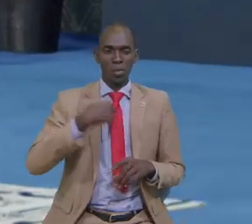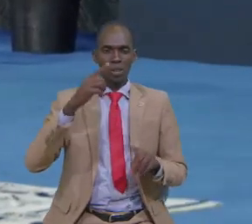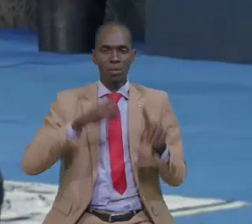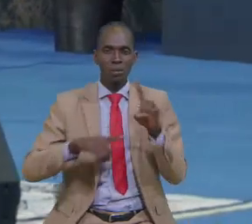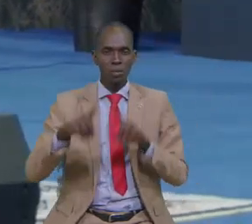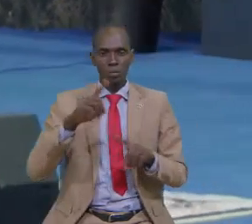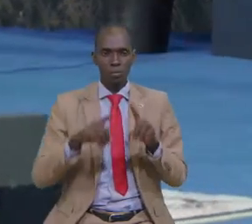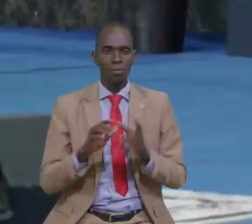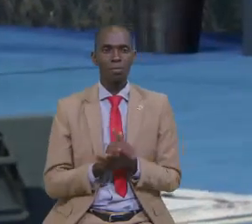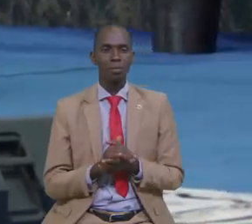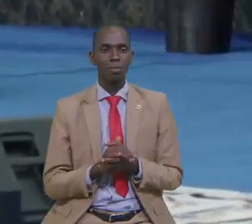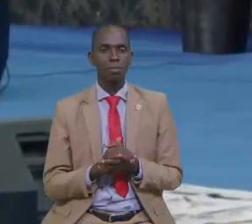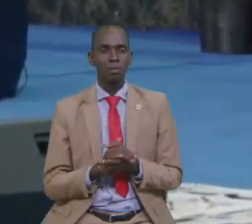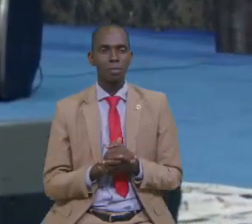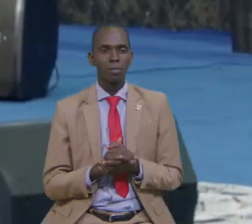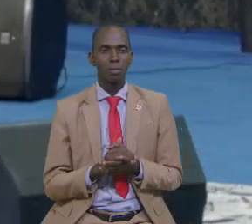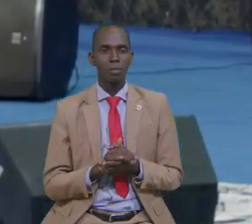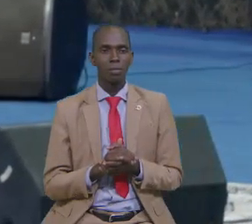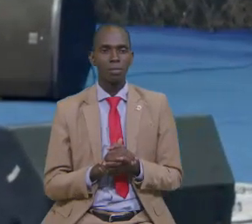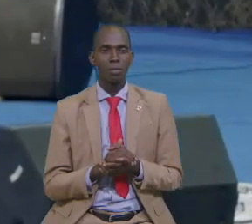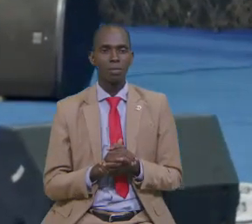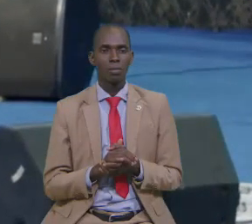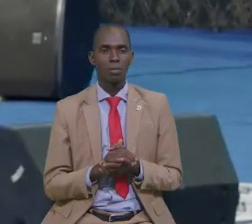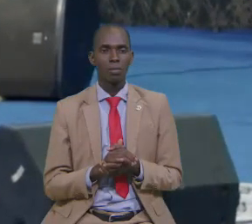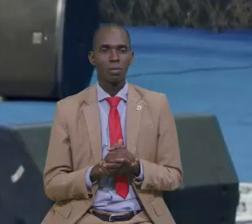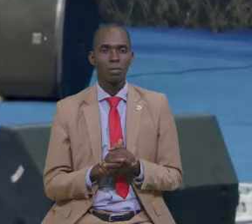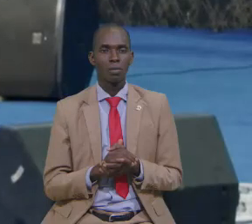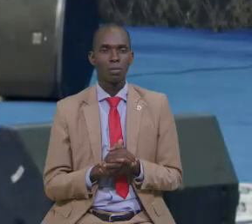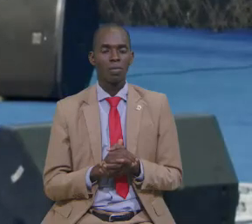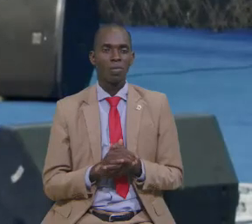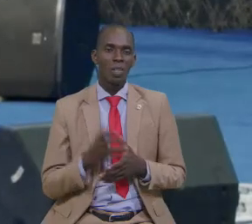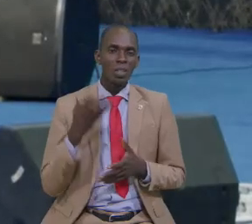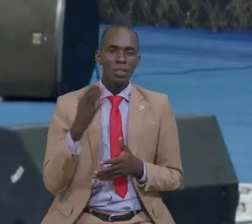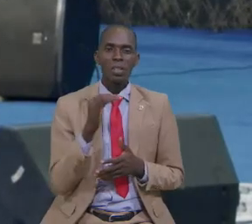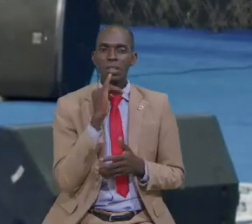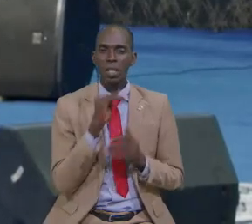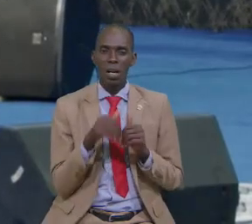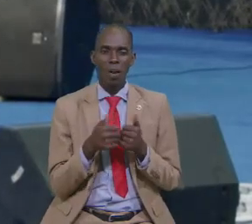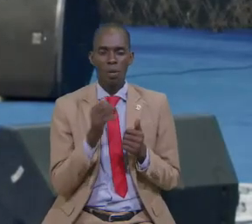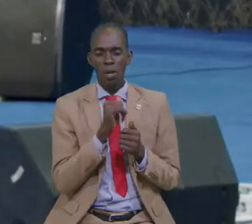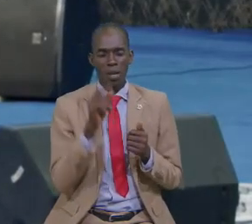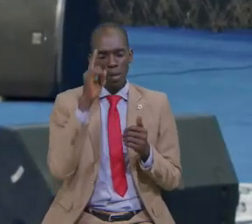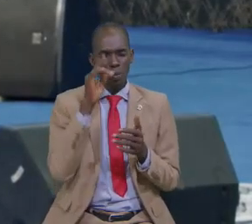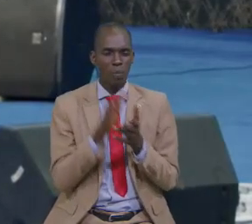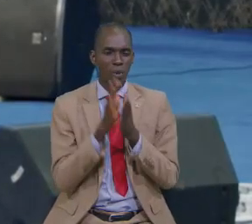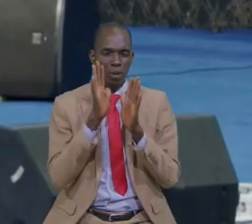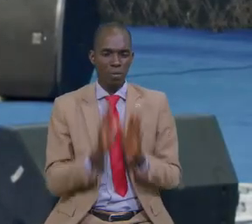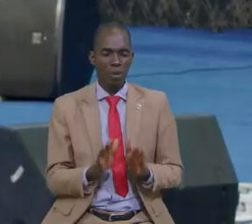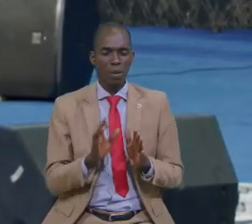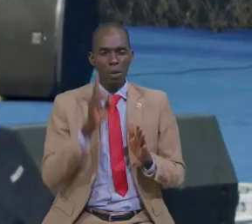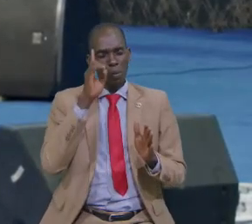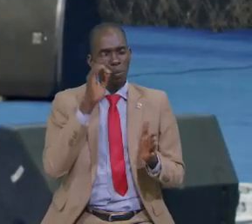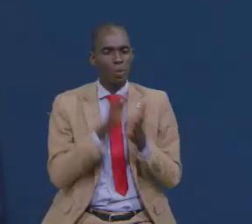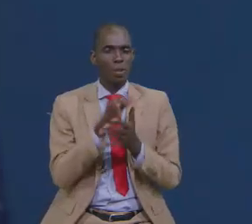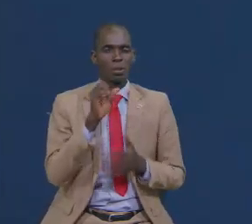you know there is how a person who is delivered how he behaves our